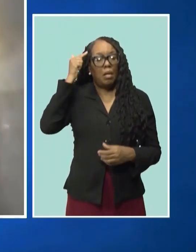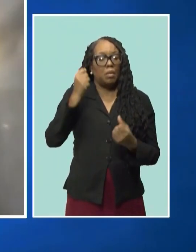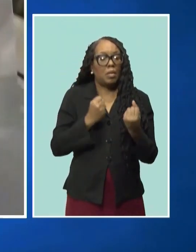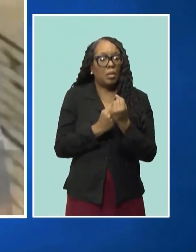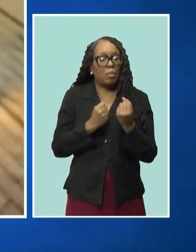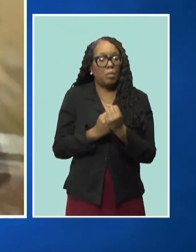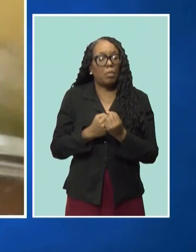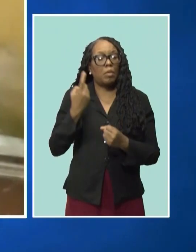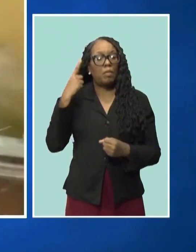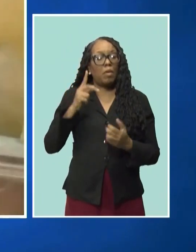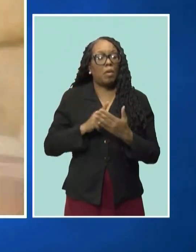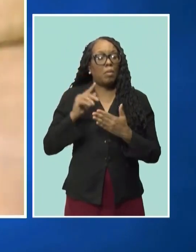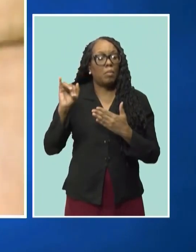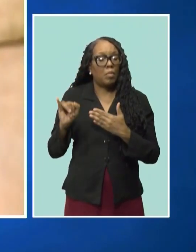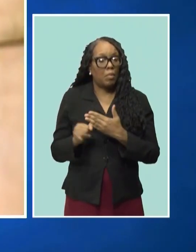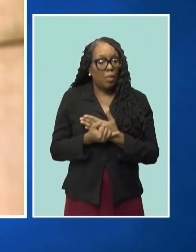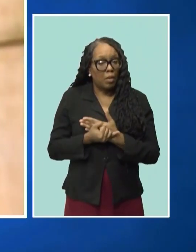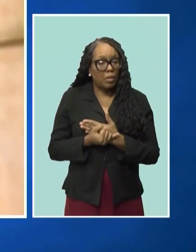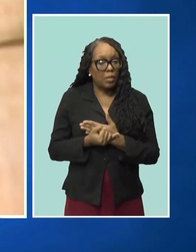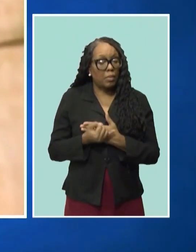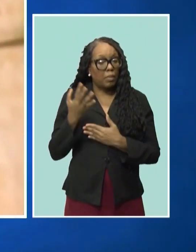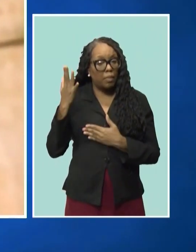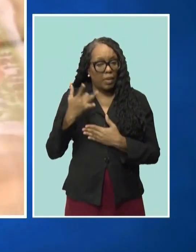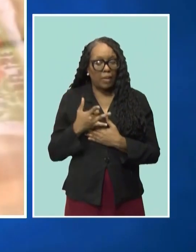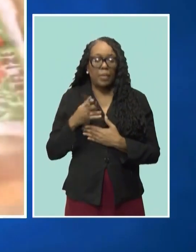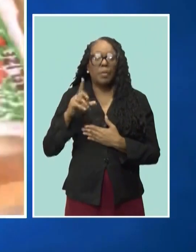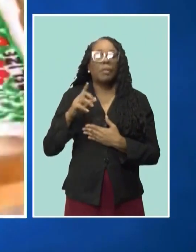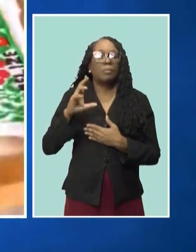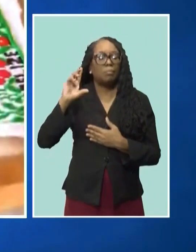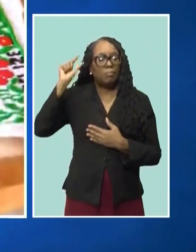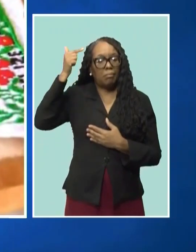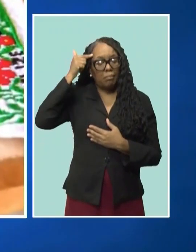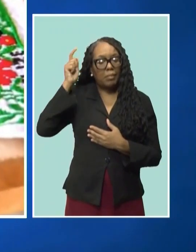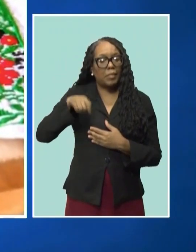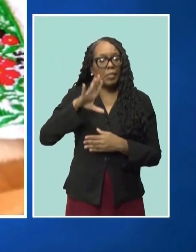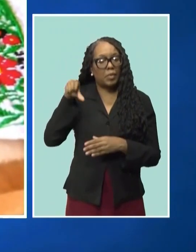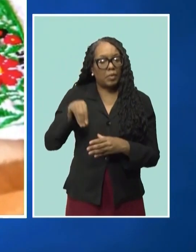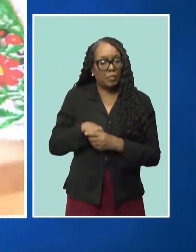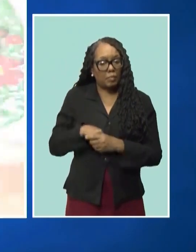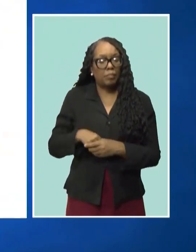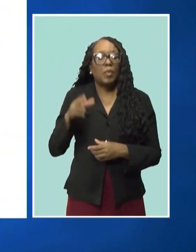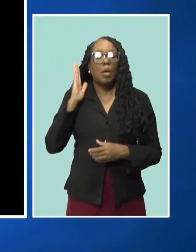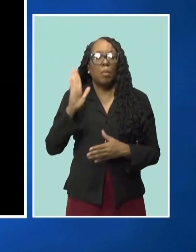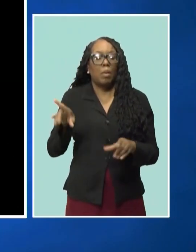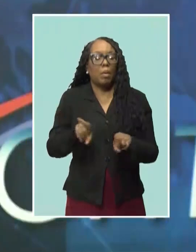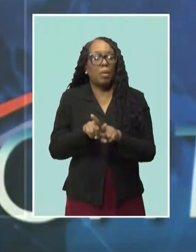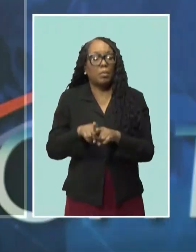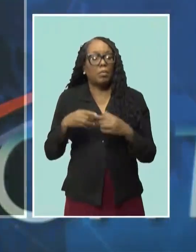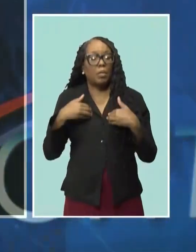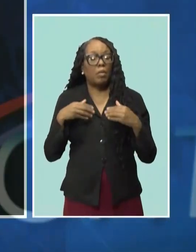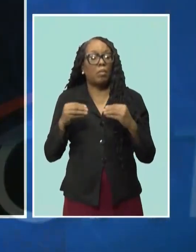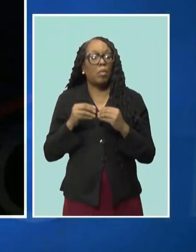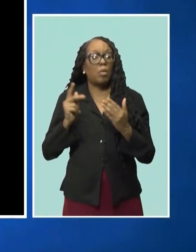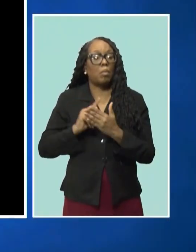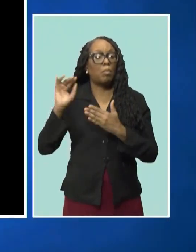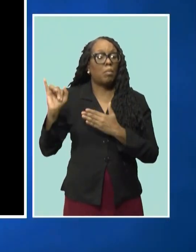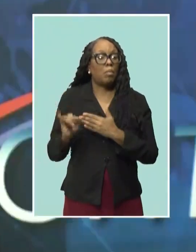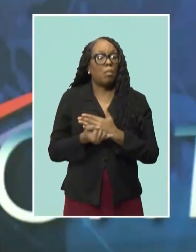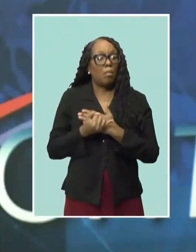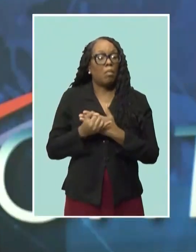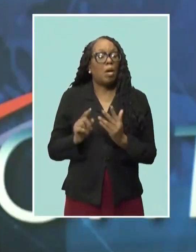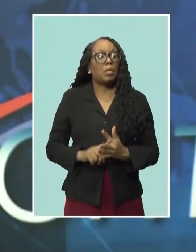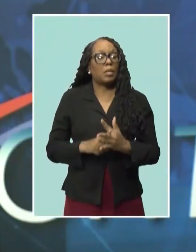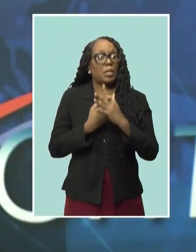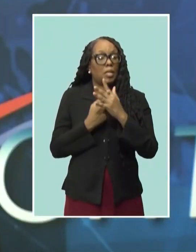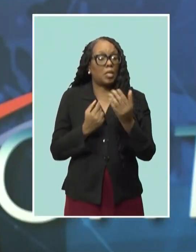project designs as the public sector needs to be included. There will also be more project implementation support for applicants and those